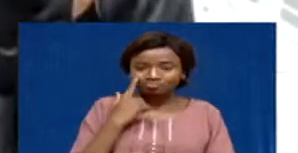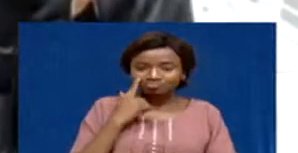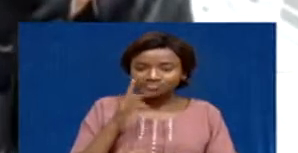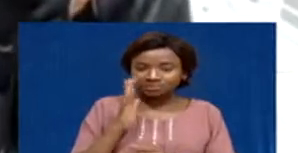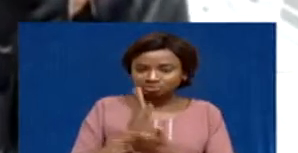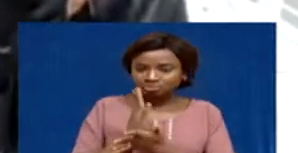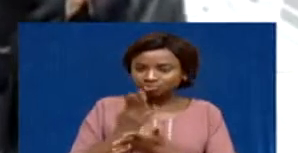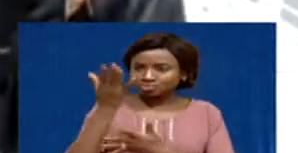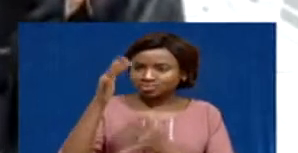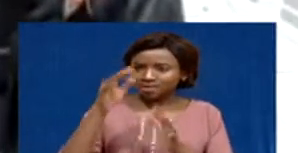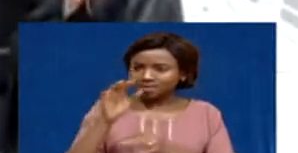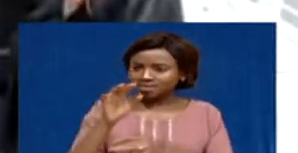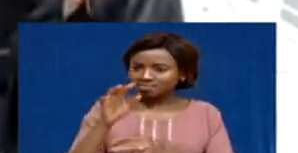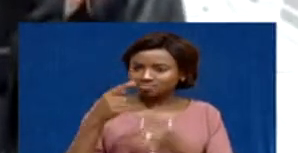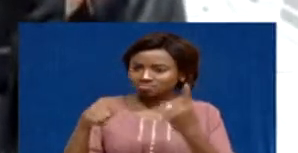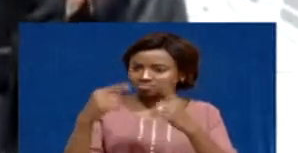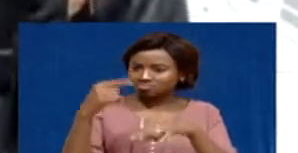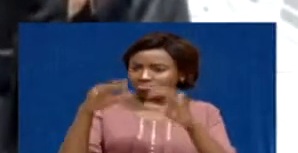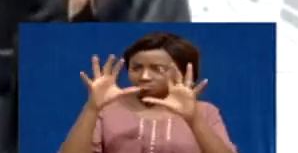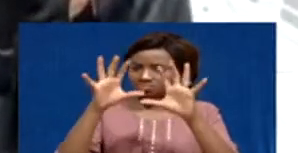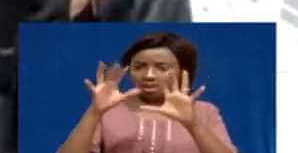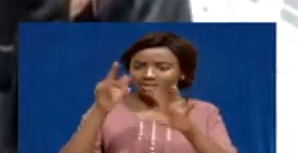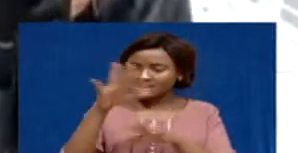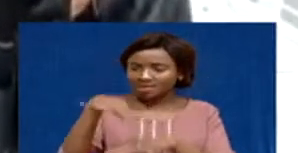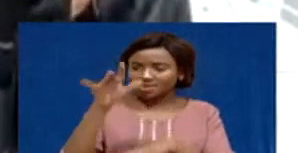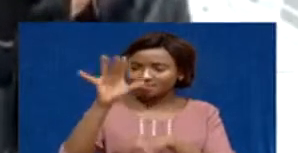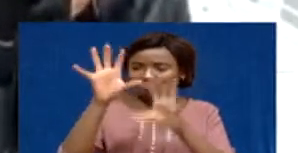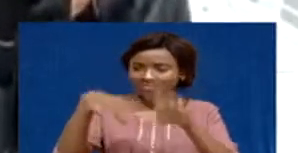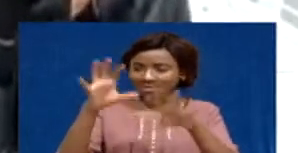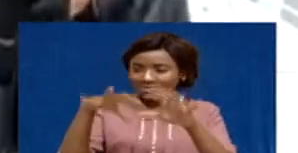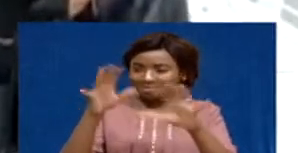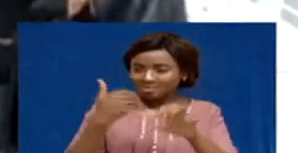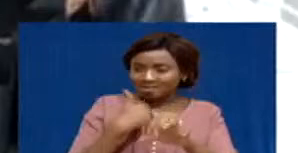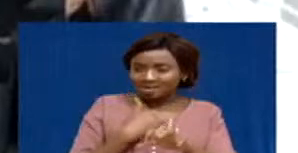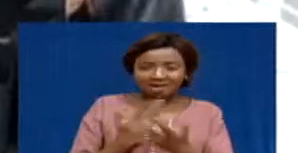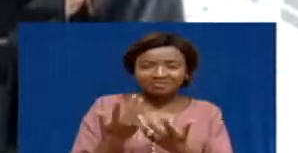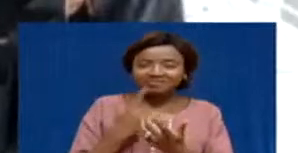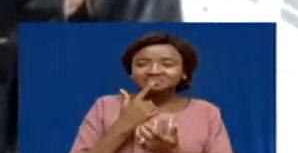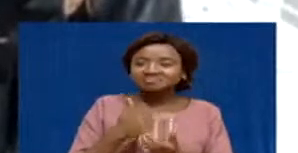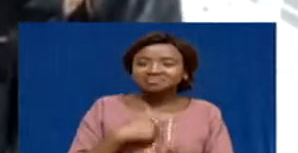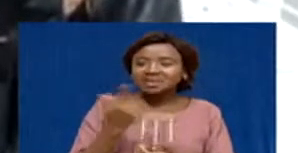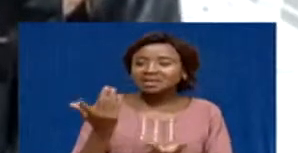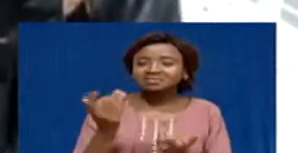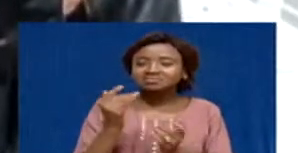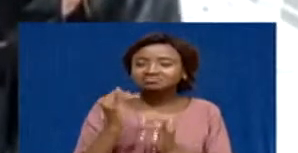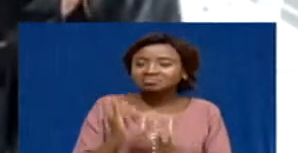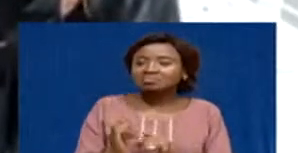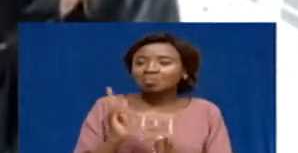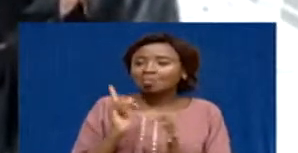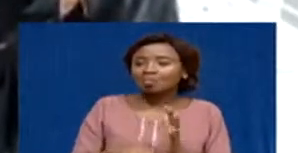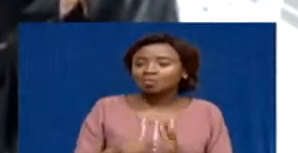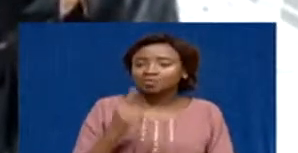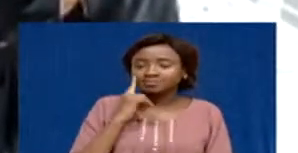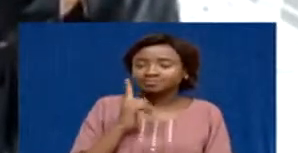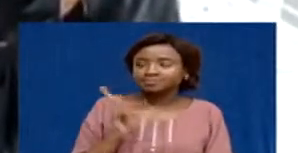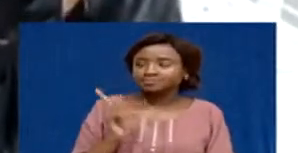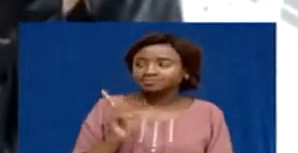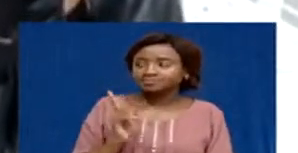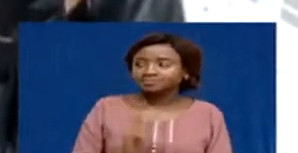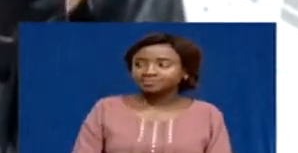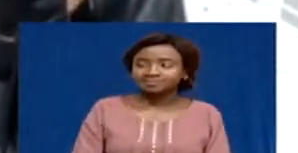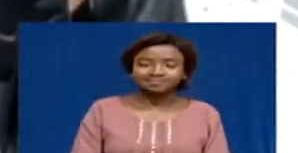a rainy season there. What can you tell us? What is the latest from your end?